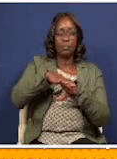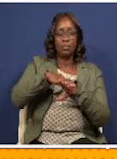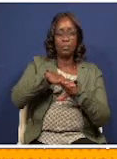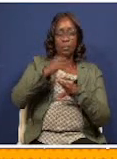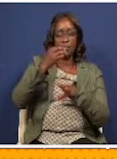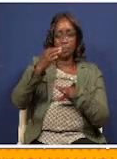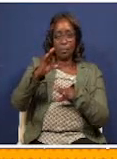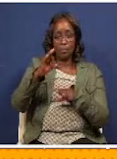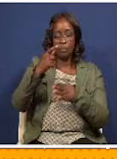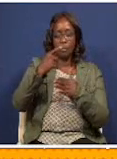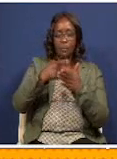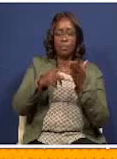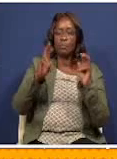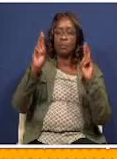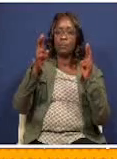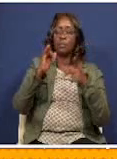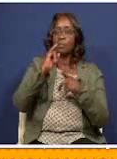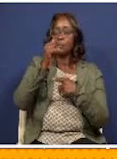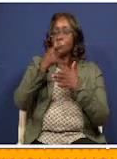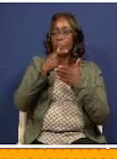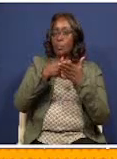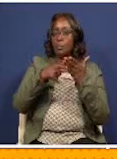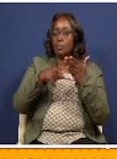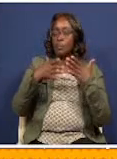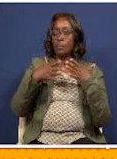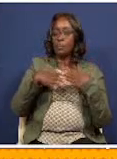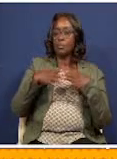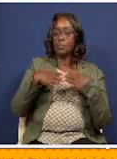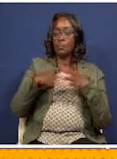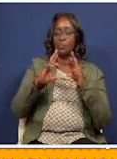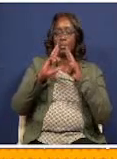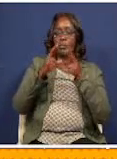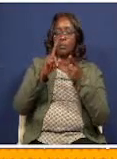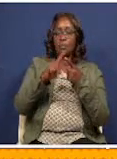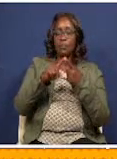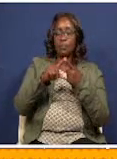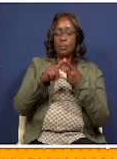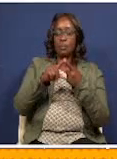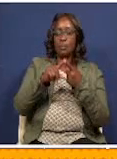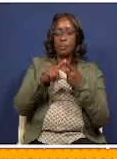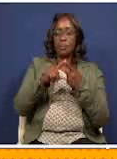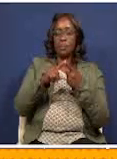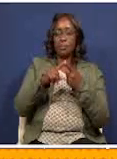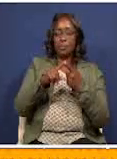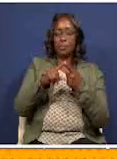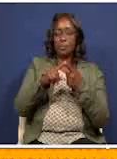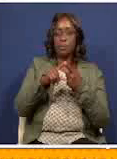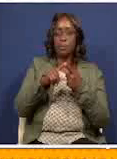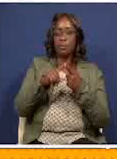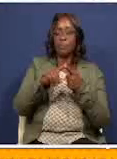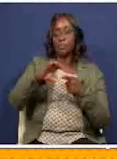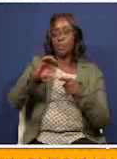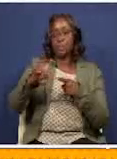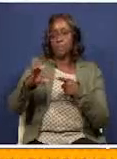of what the issue is and what the citizens ought to respond to. That's consultation. Tedirite Gitonga Ama